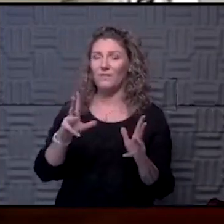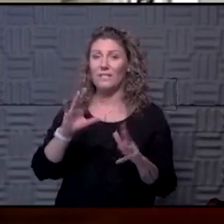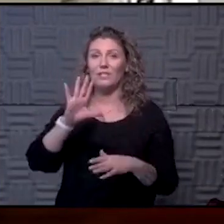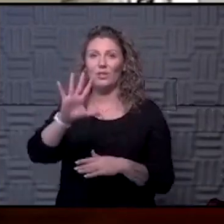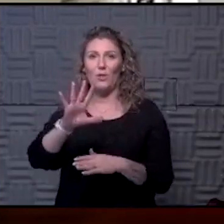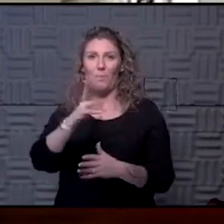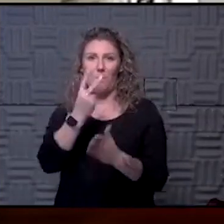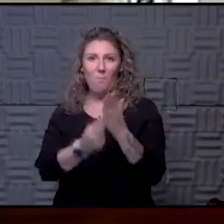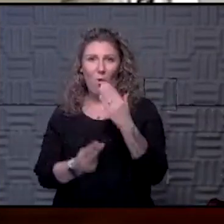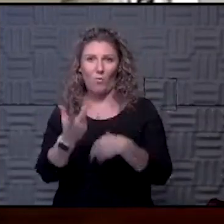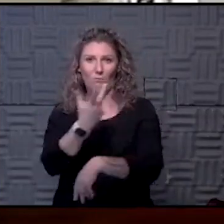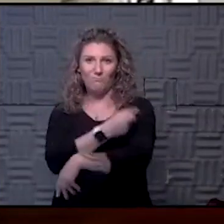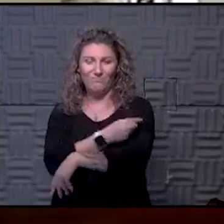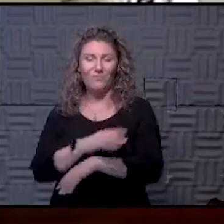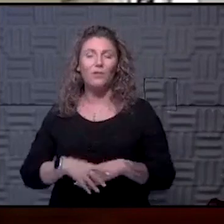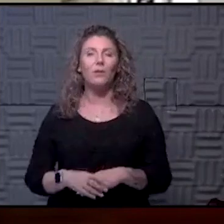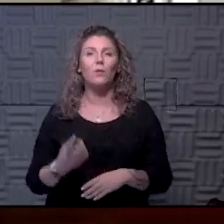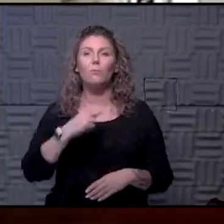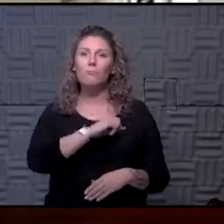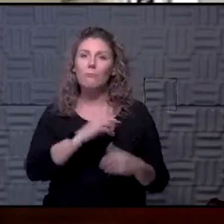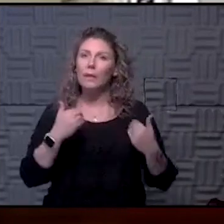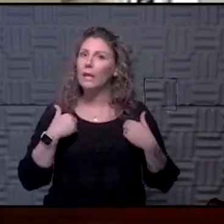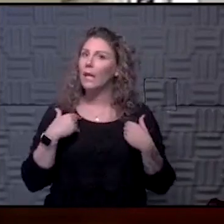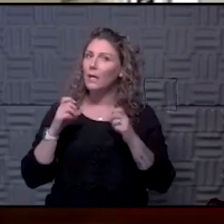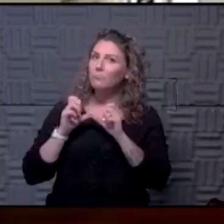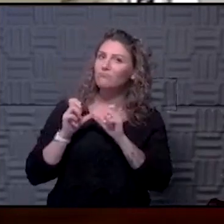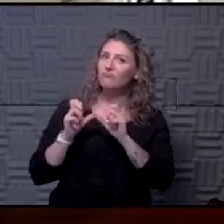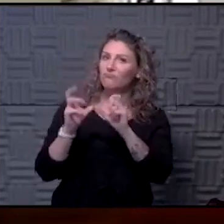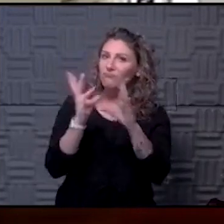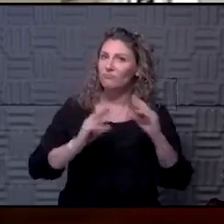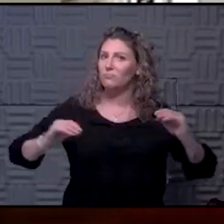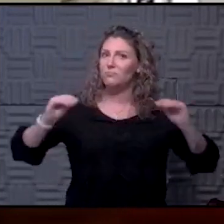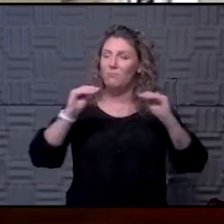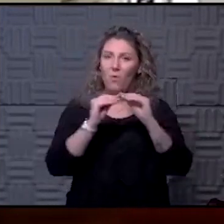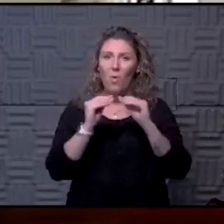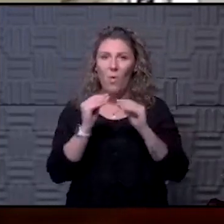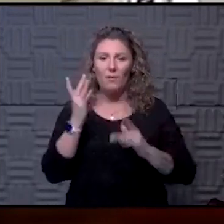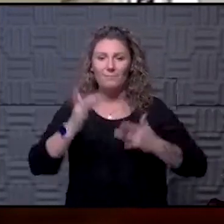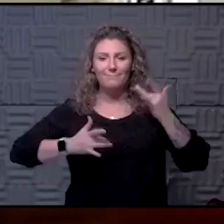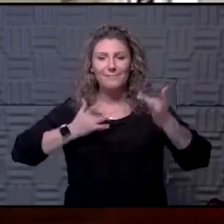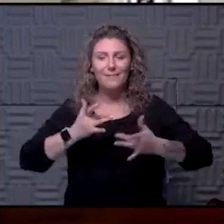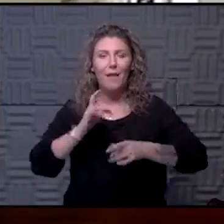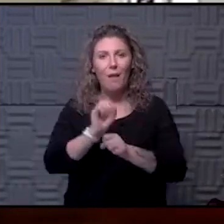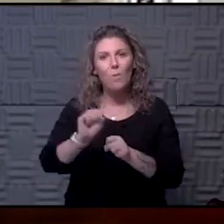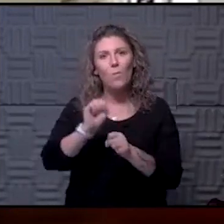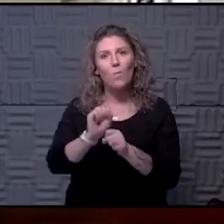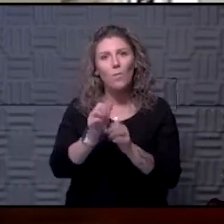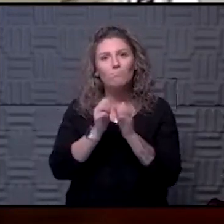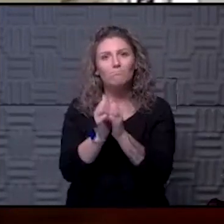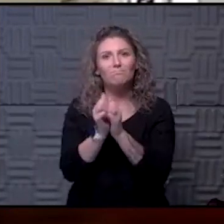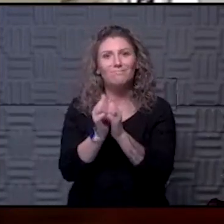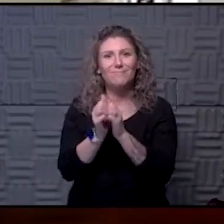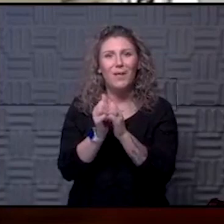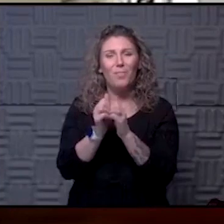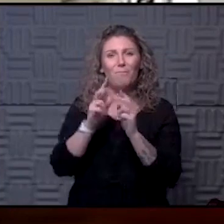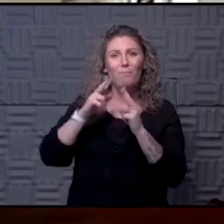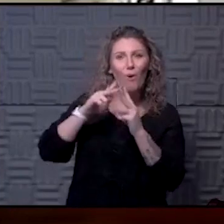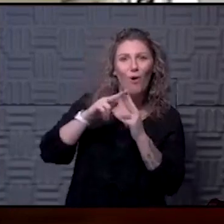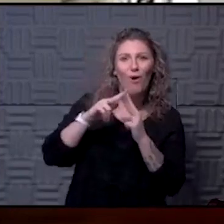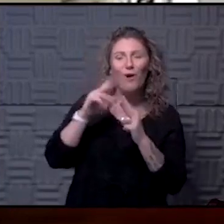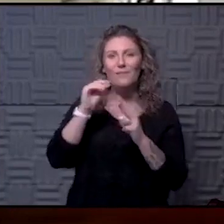series. We know we have a long way to go, and we're excited to continue to work with our partners as